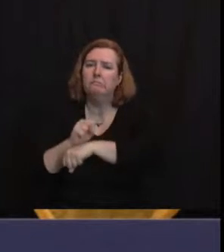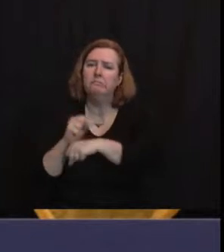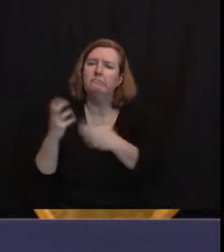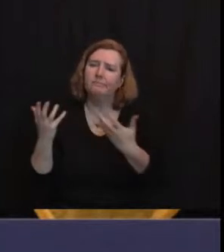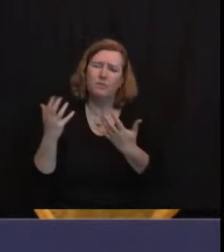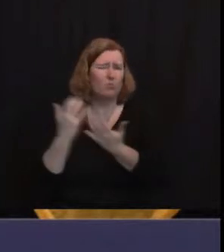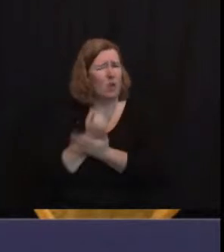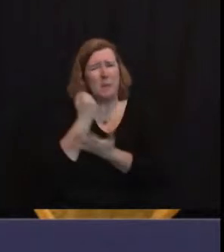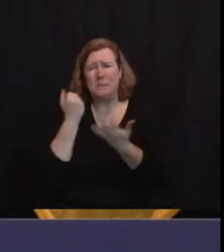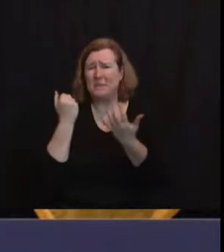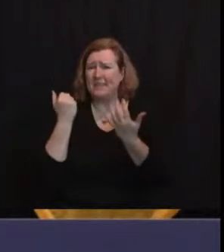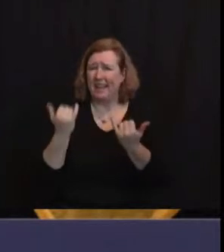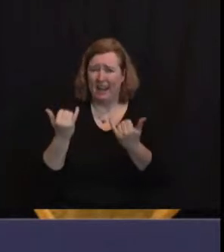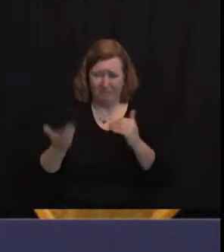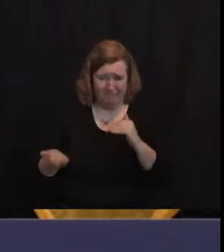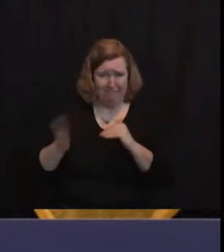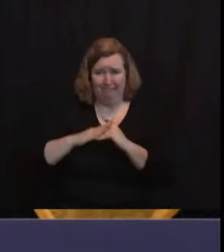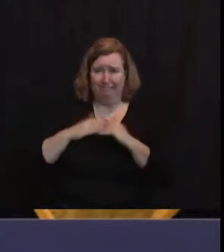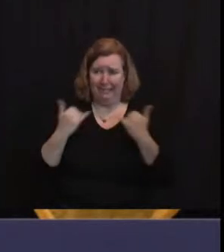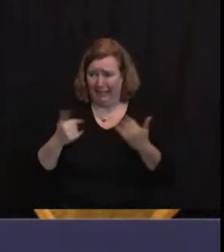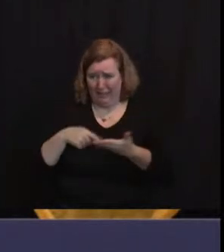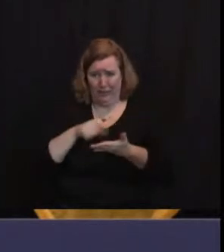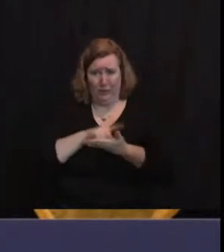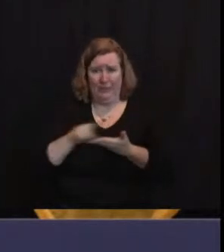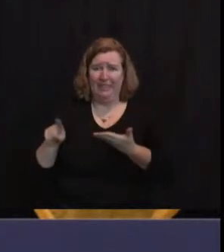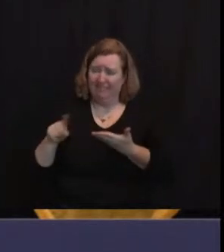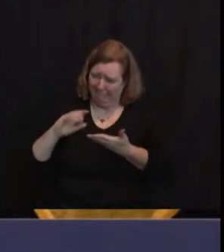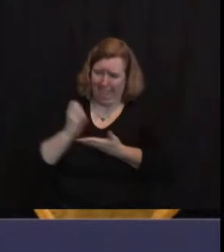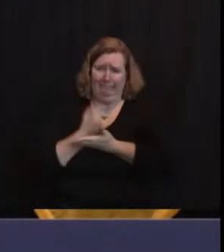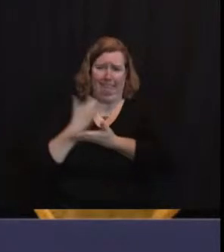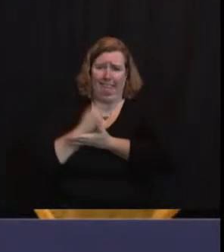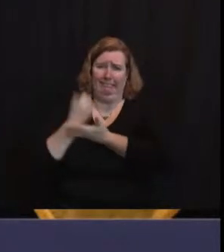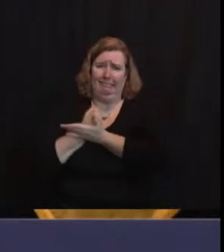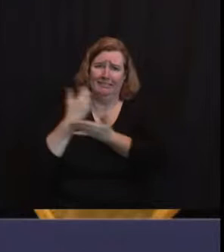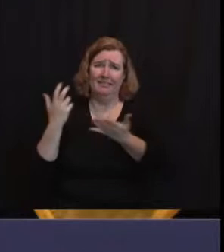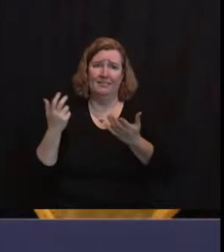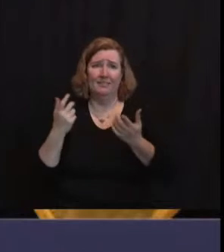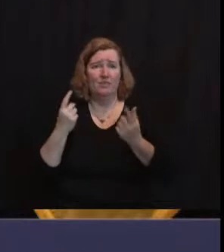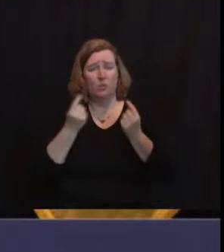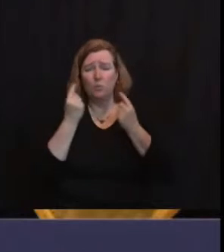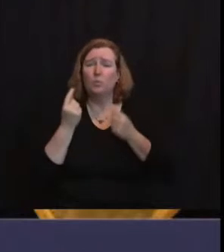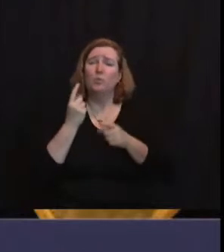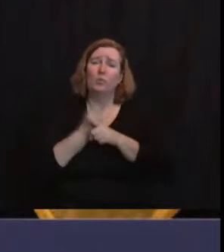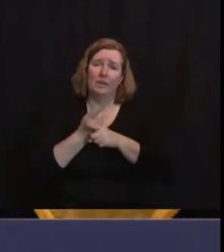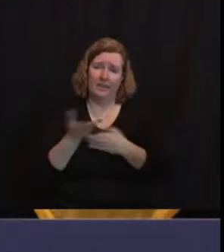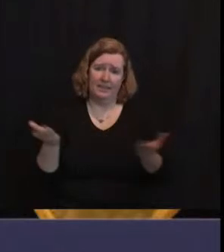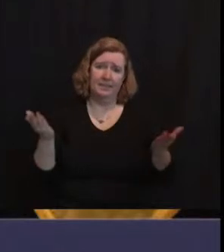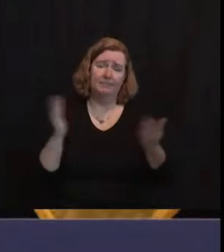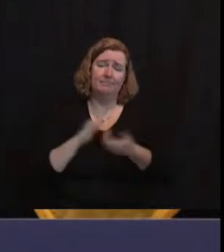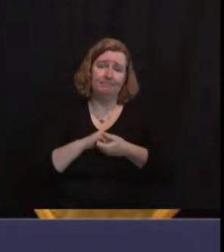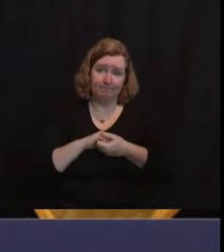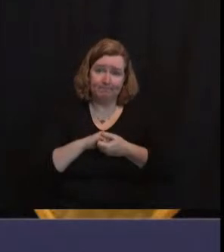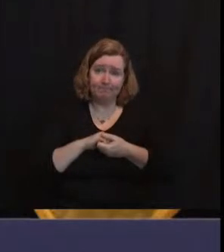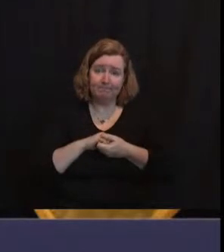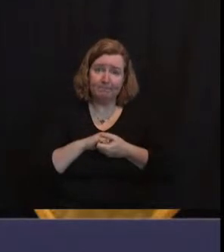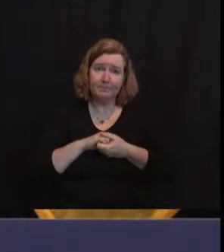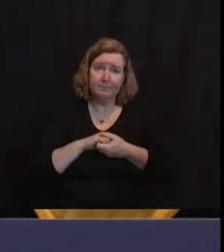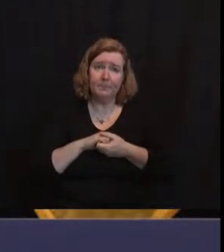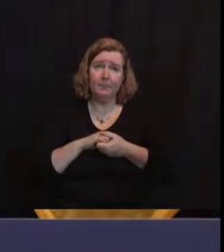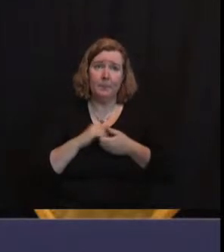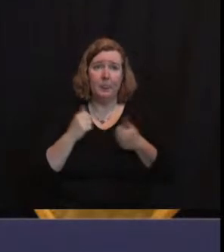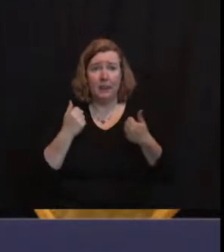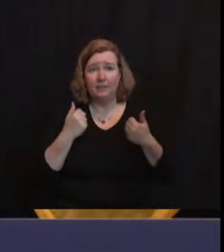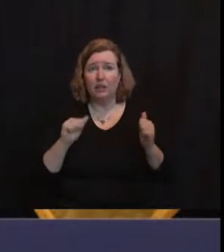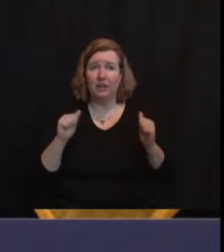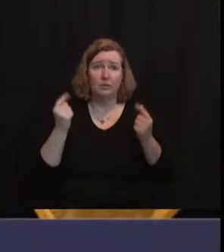bit of extra capacity that we've got this week. Please continue to do the right thing. Please try to live your life as much outside as you